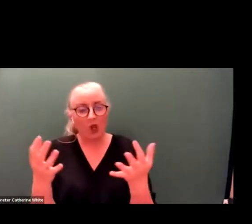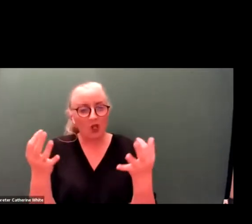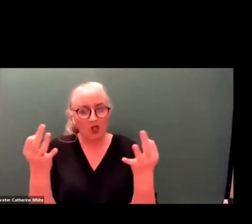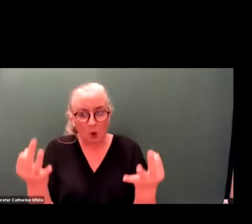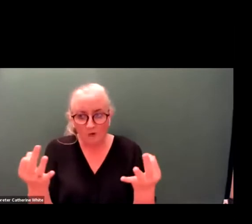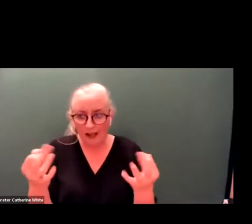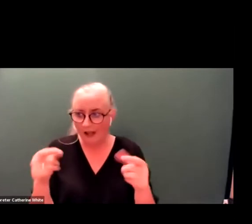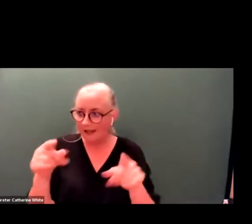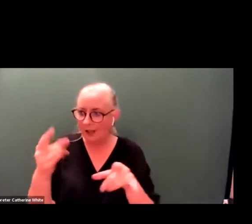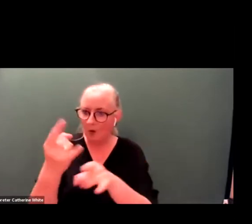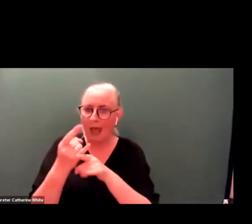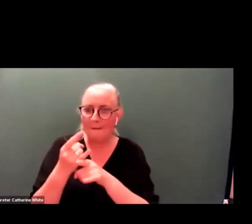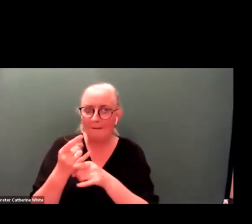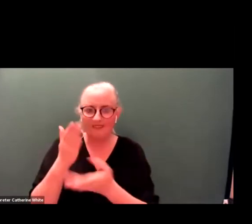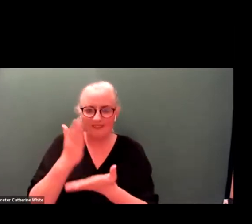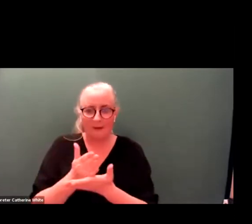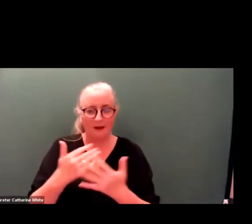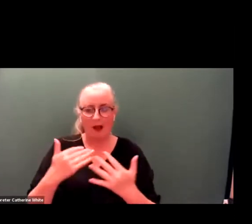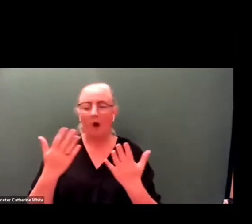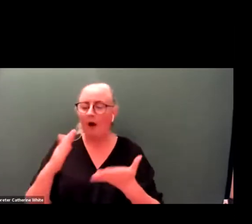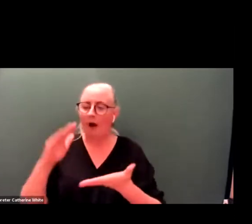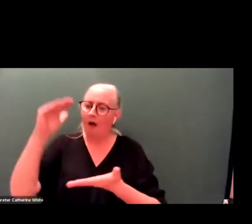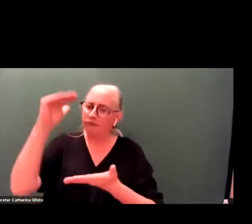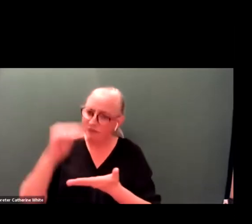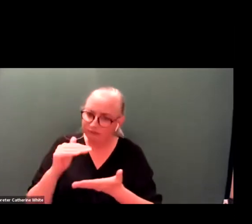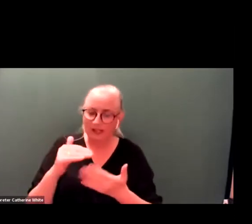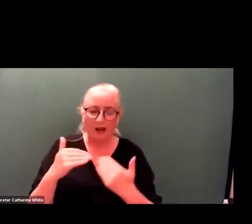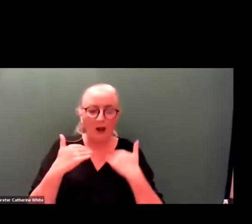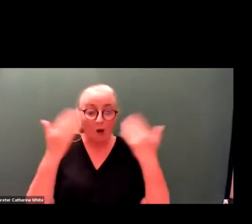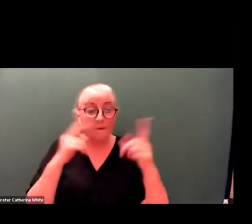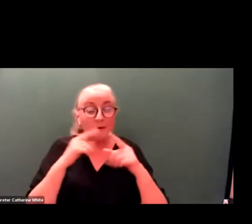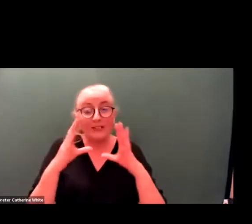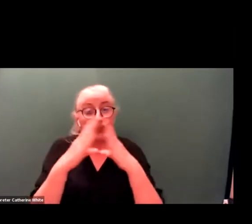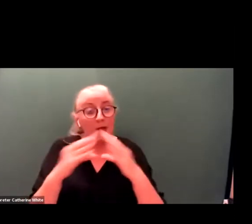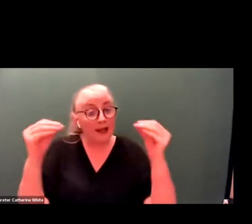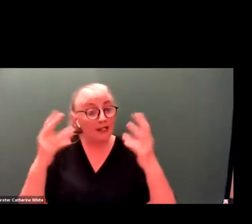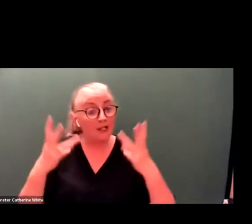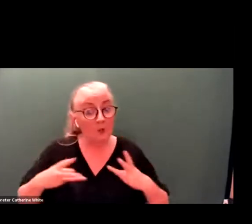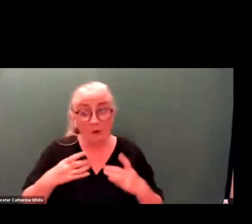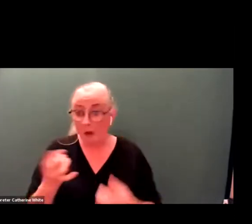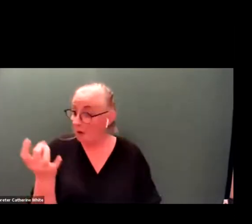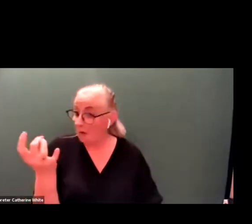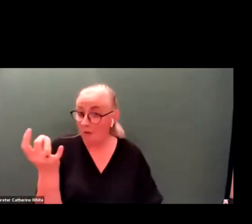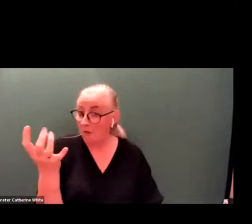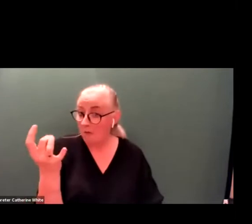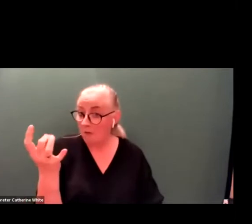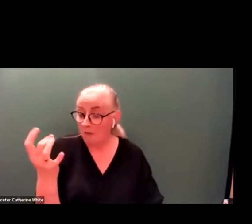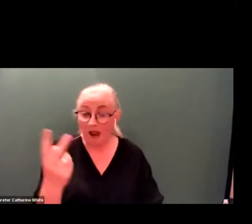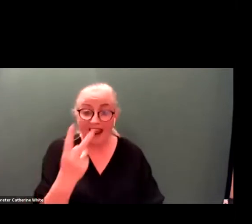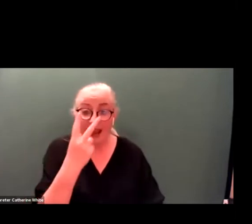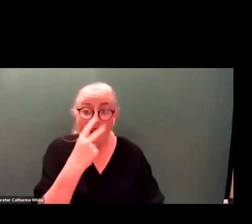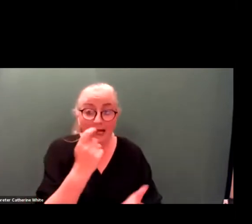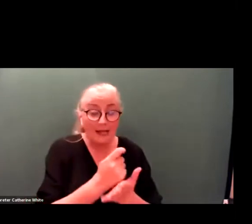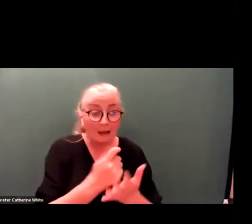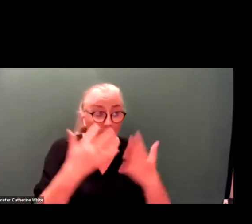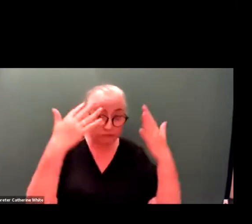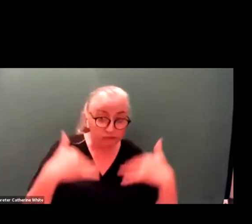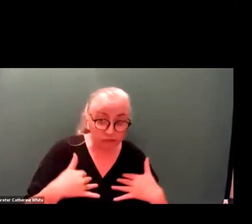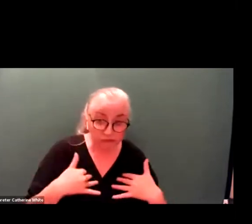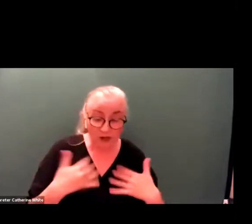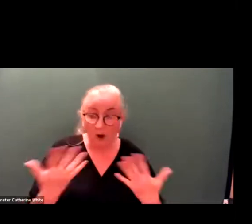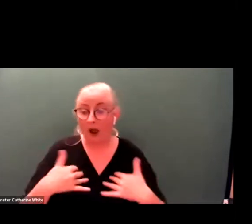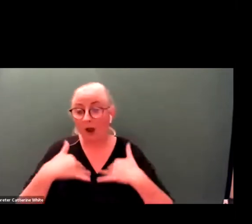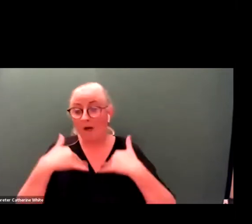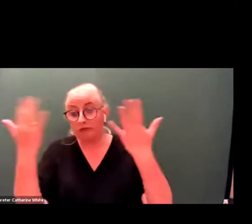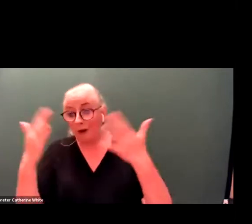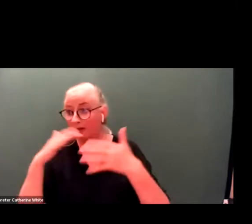reduction of hot flushes. And interestingly, we know Japanese women experience fewer hot flushes and night sweats, which is likely because of their high soya